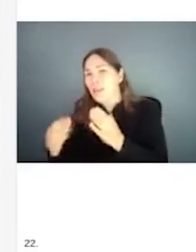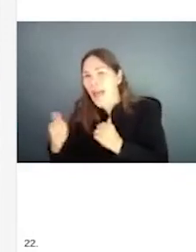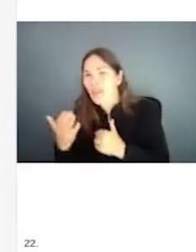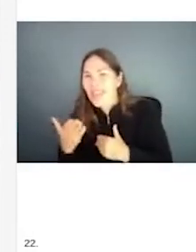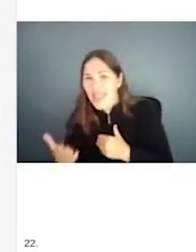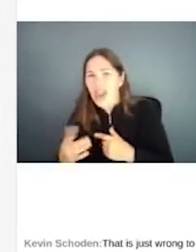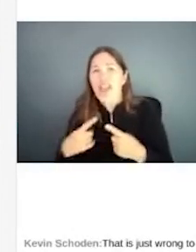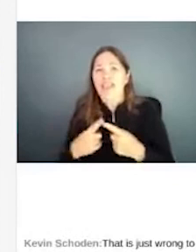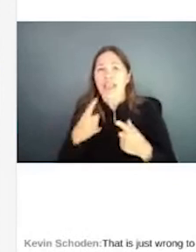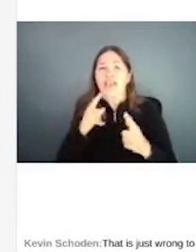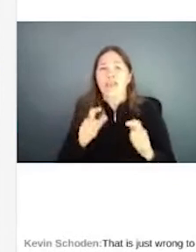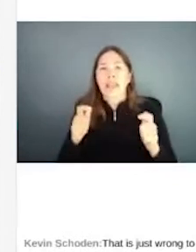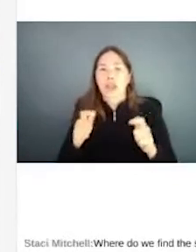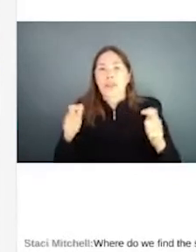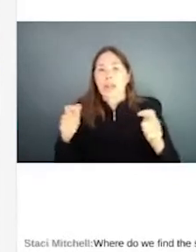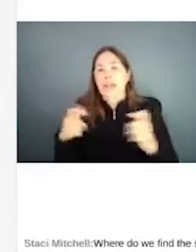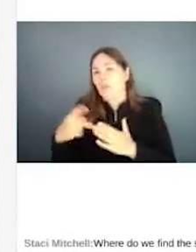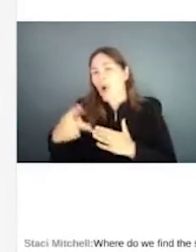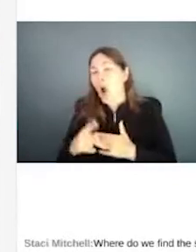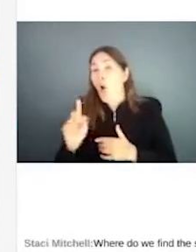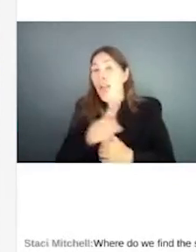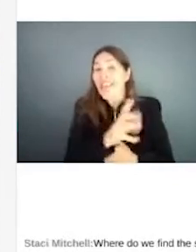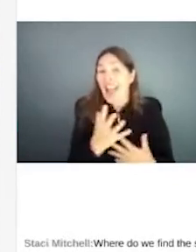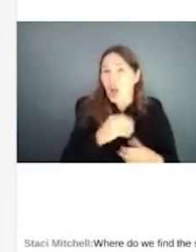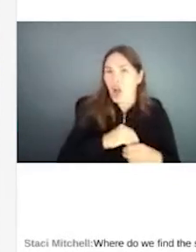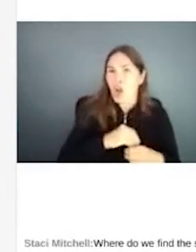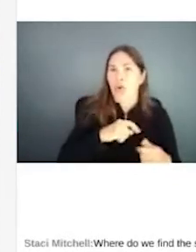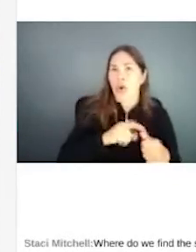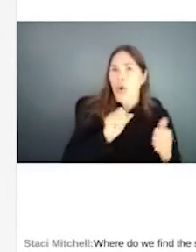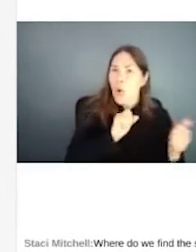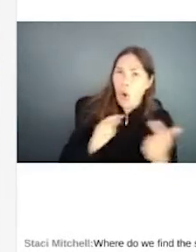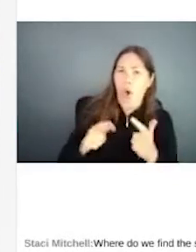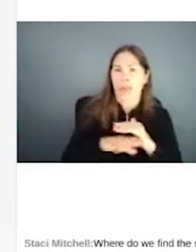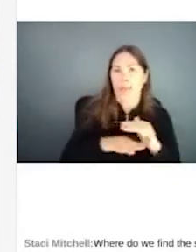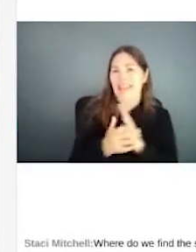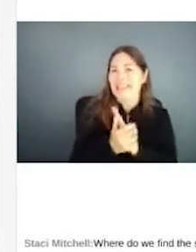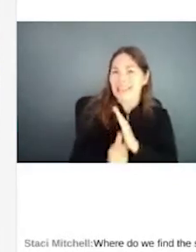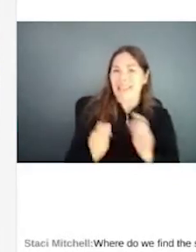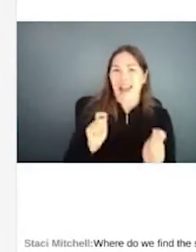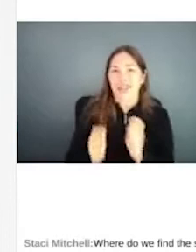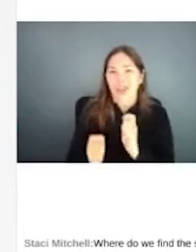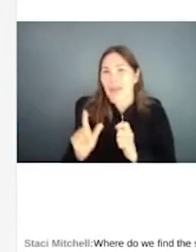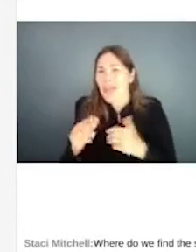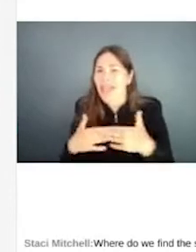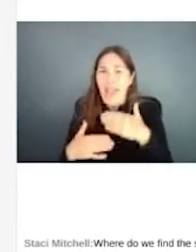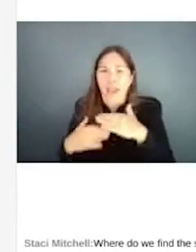into larger projects where they're including all of those base skills, adjustment layers, blend